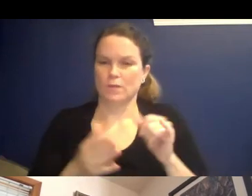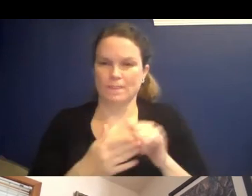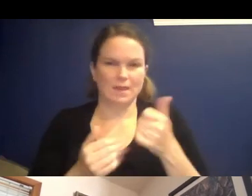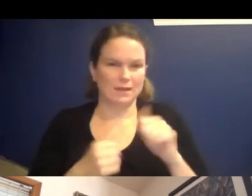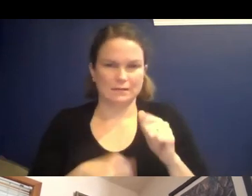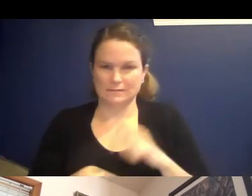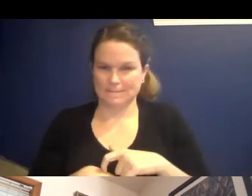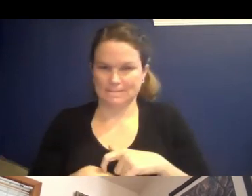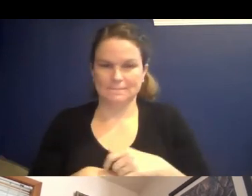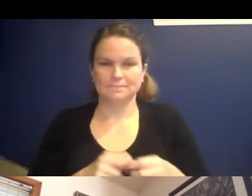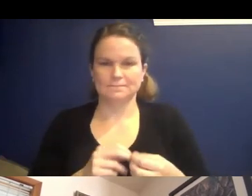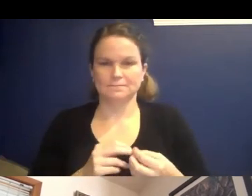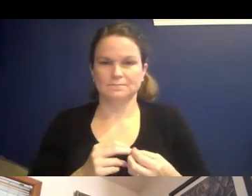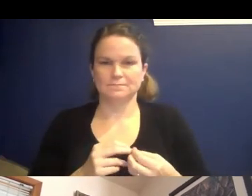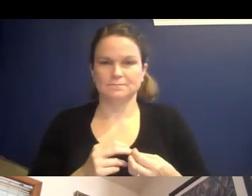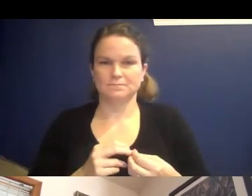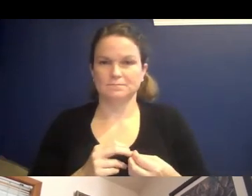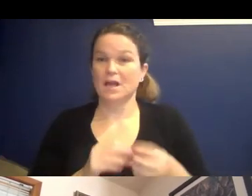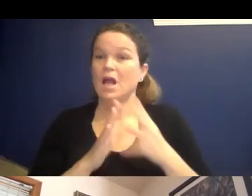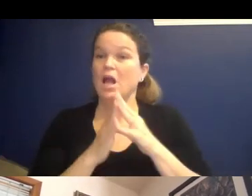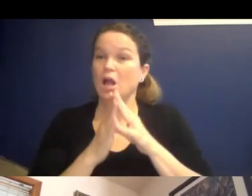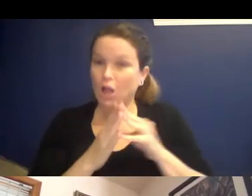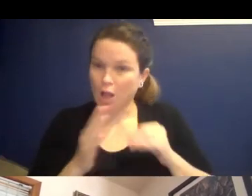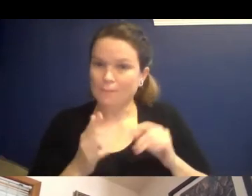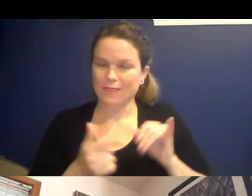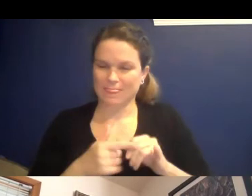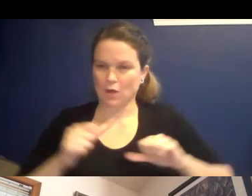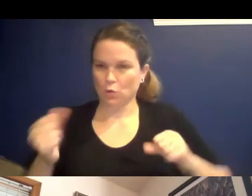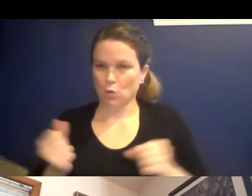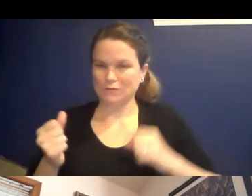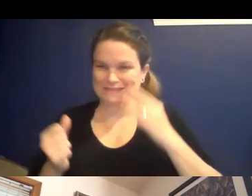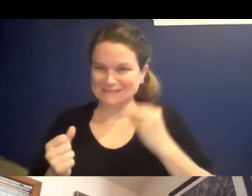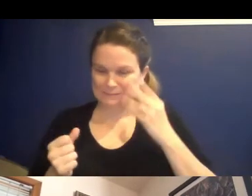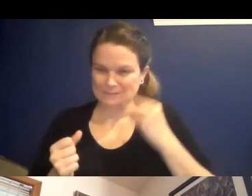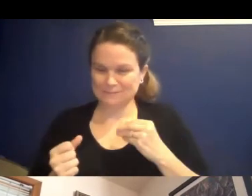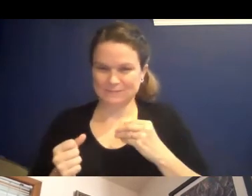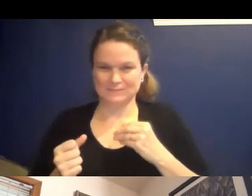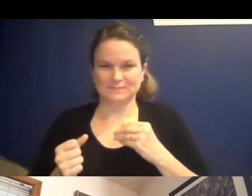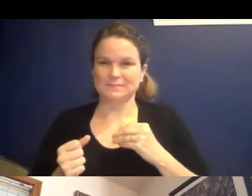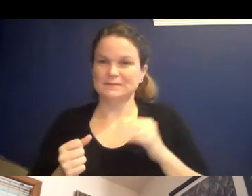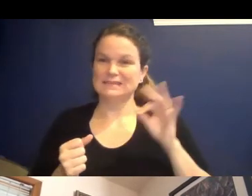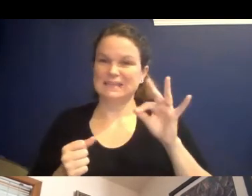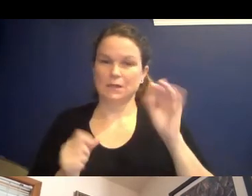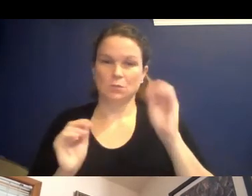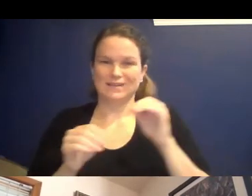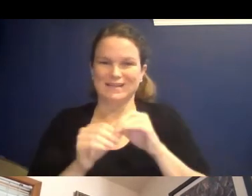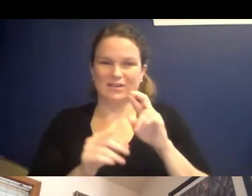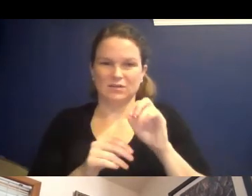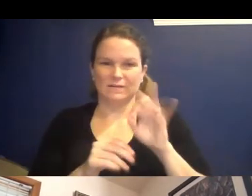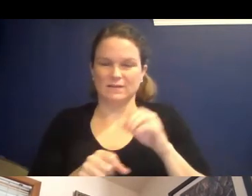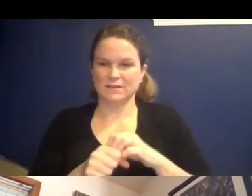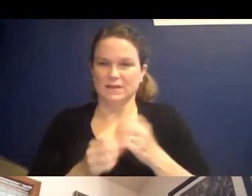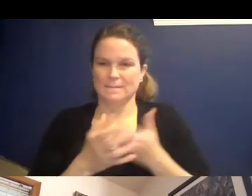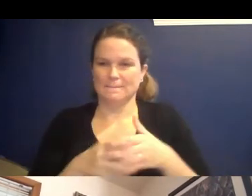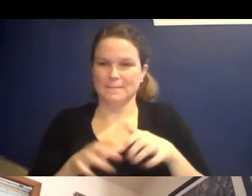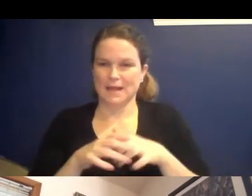time by copying the cold stratification by placing the seeds in the refrigerator in a plastic bag with